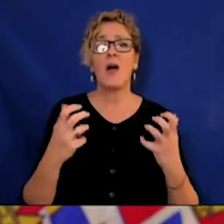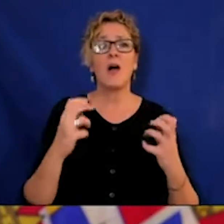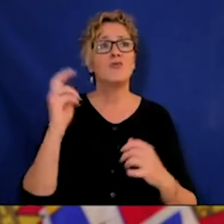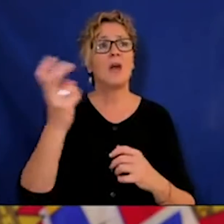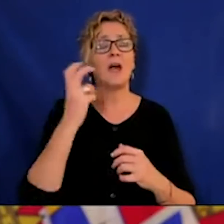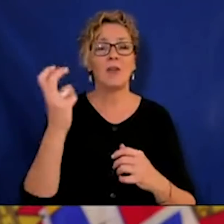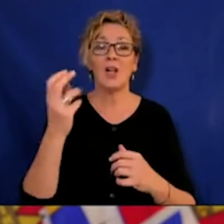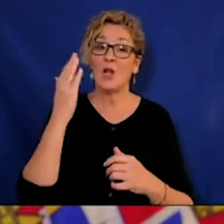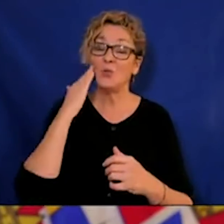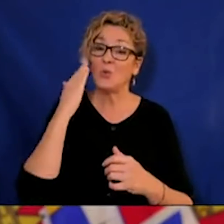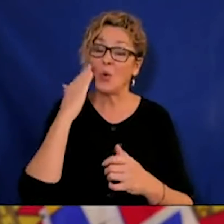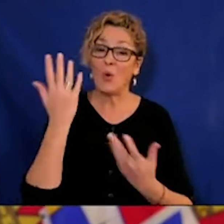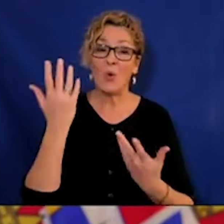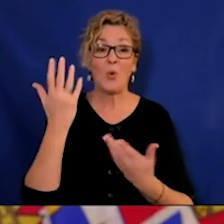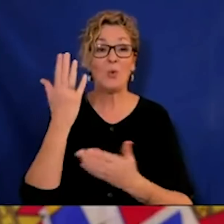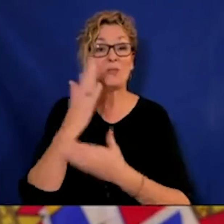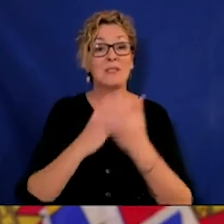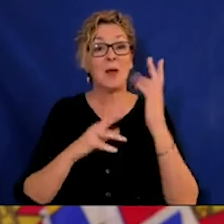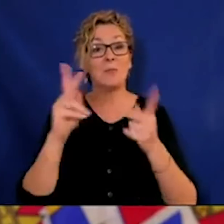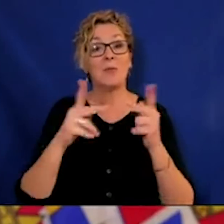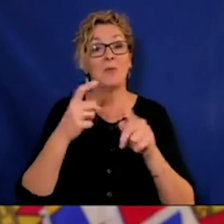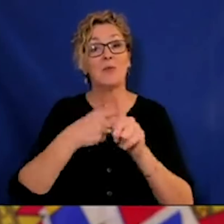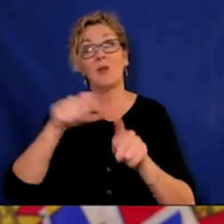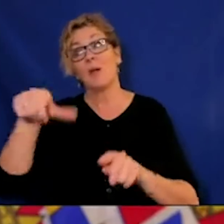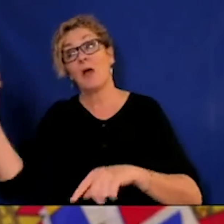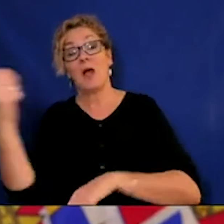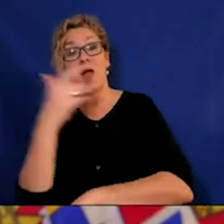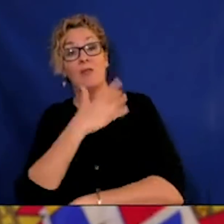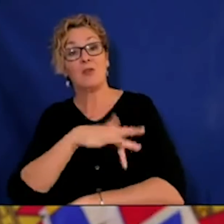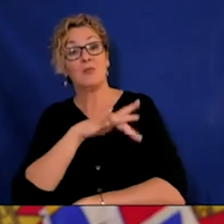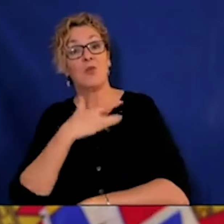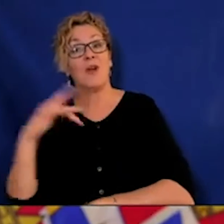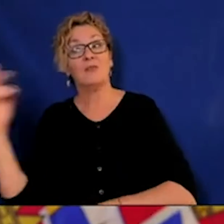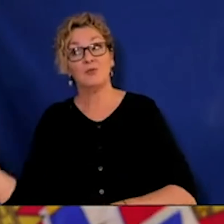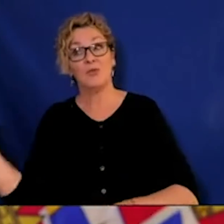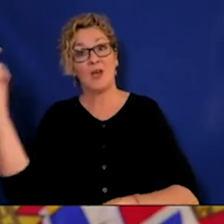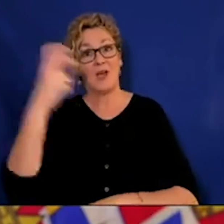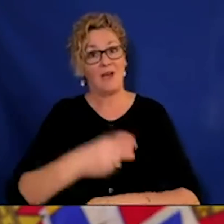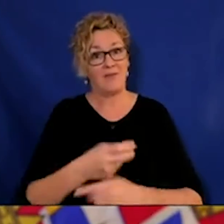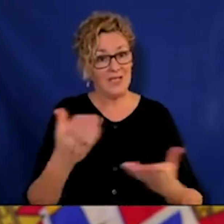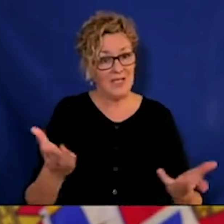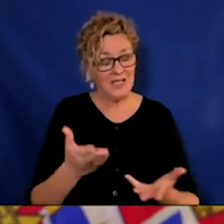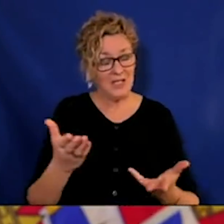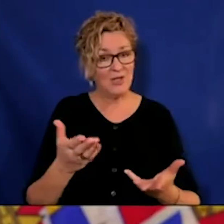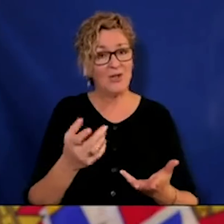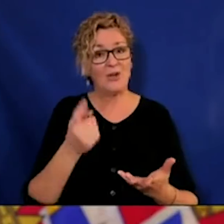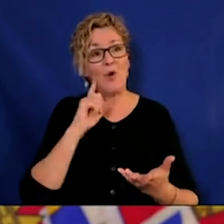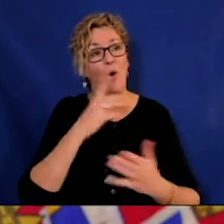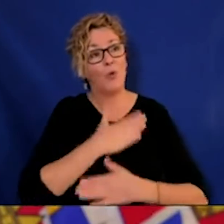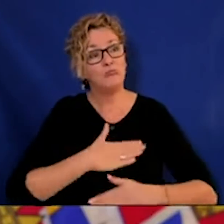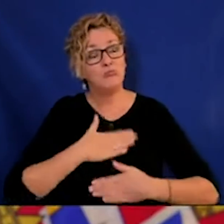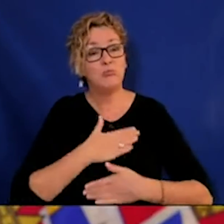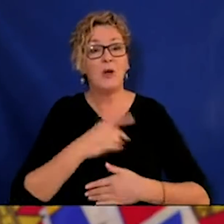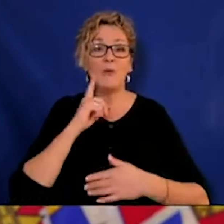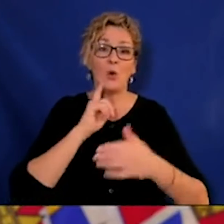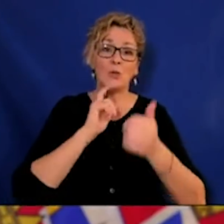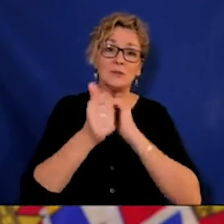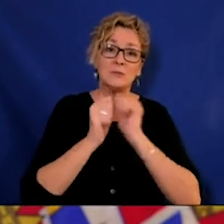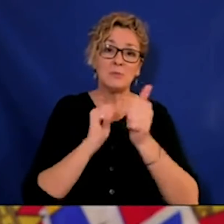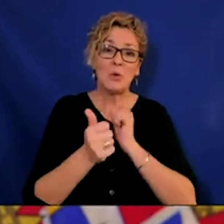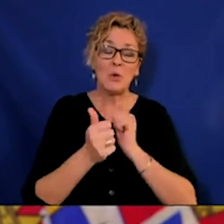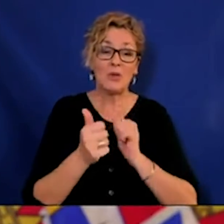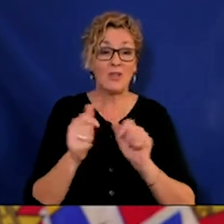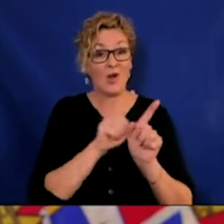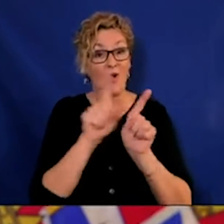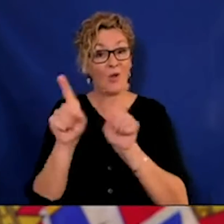recreation and sport. And we know that there are sports teams in BC that have traveled to other provinces despite the restrictions that